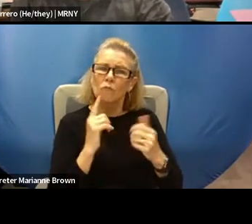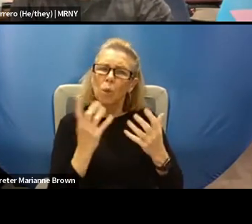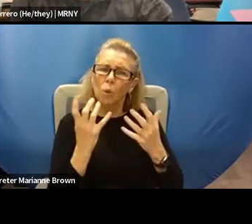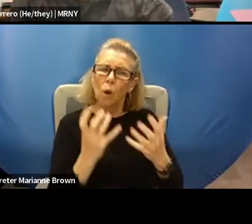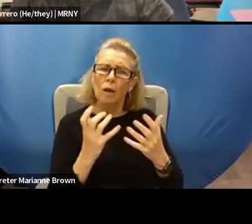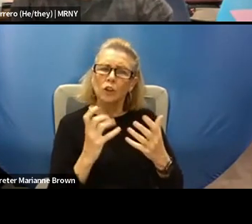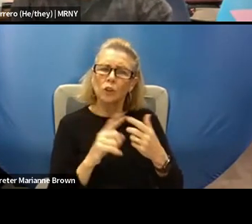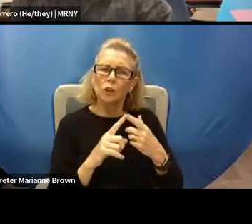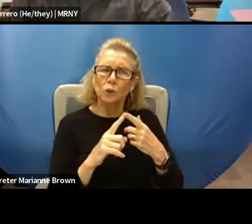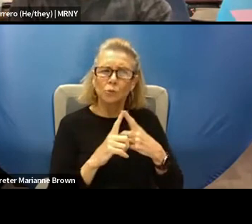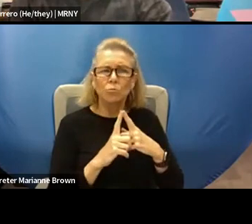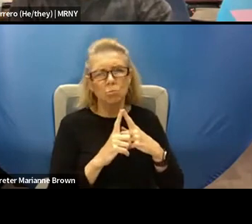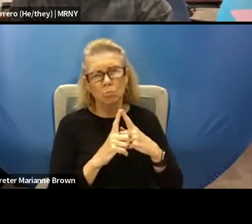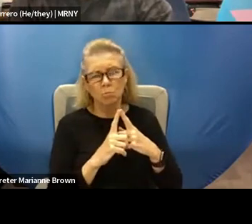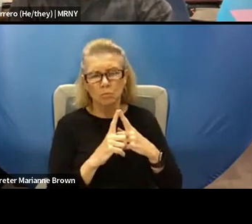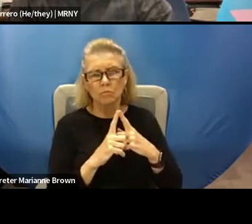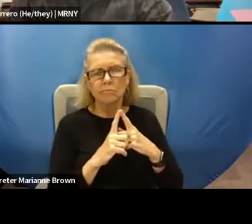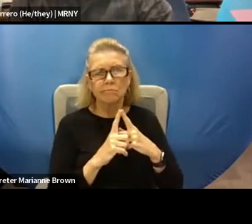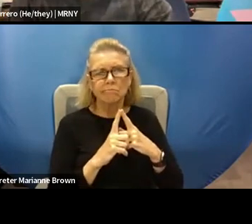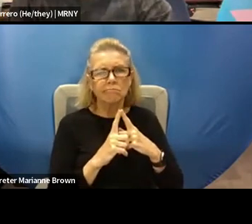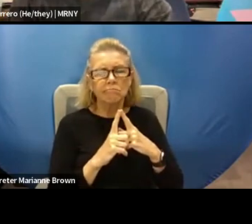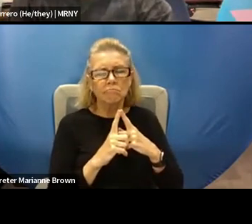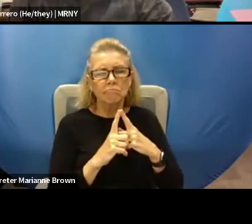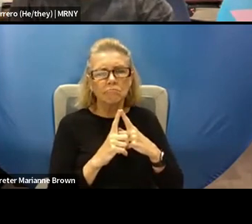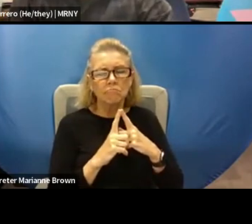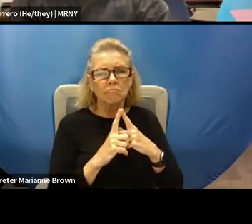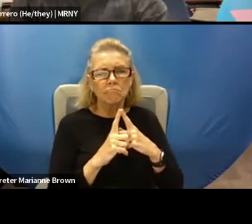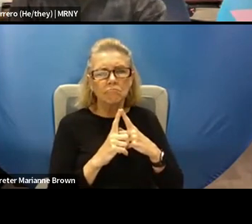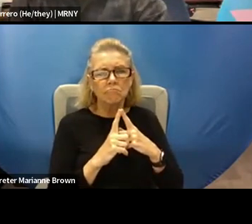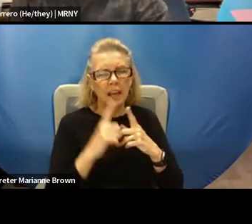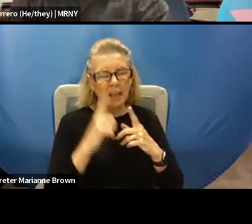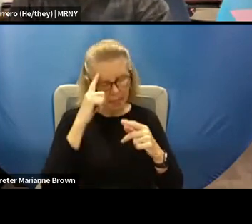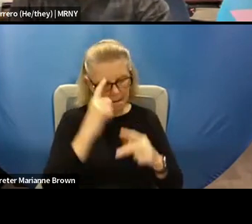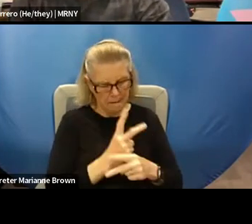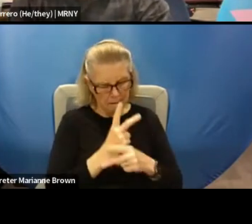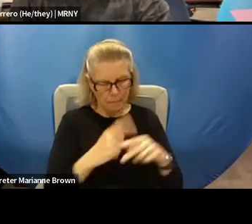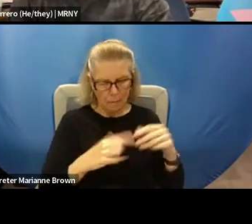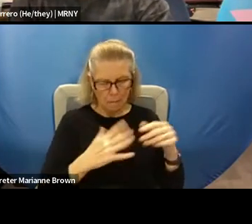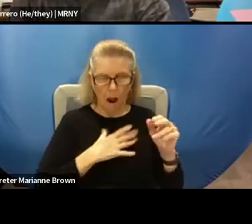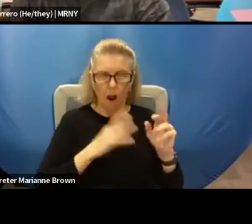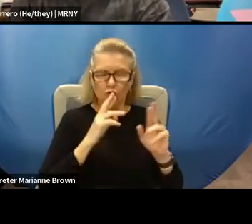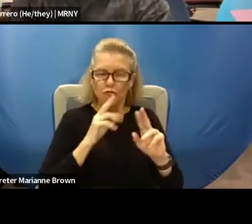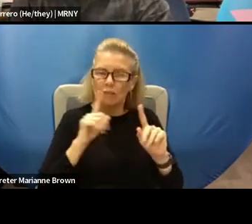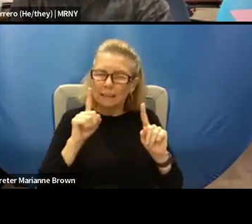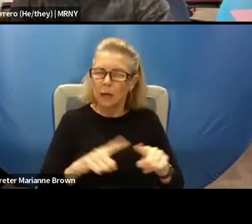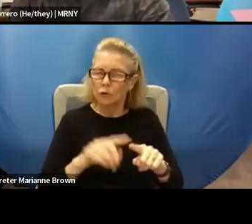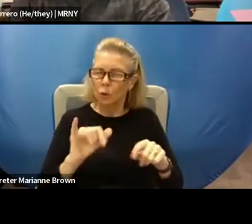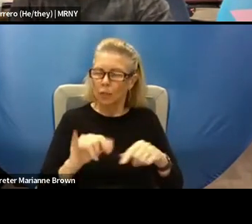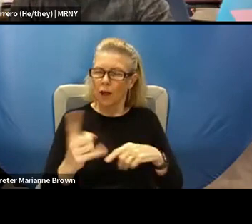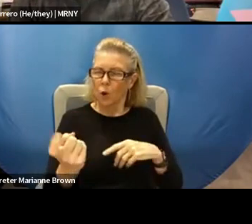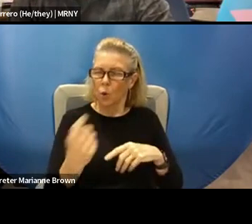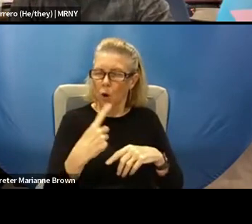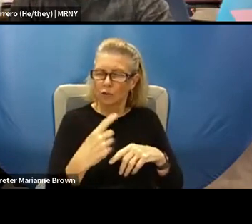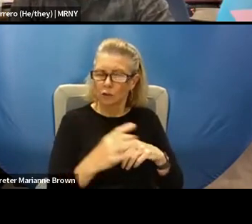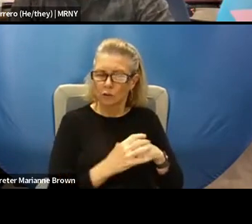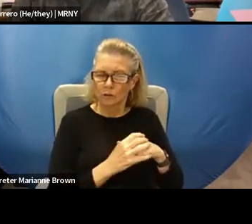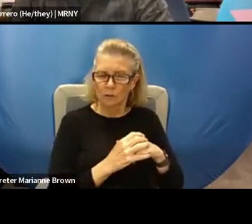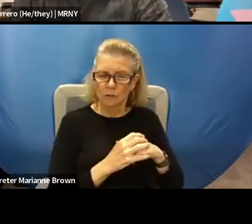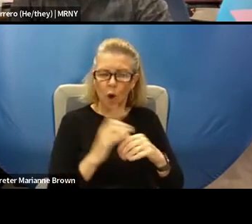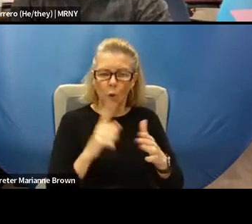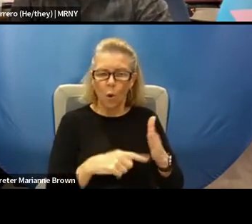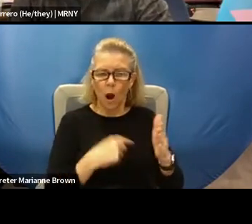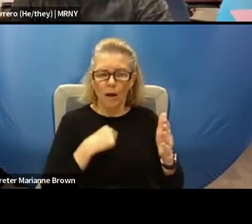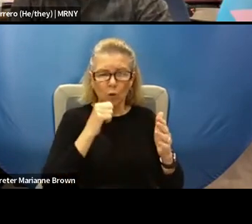take stock of, in my response to this question, about what I don't think visibility isn't, what I